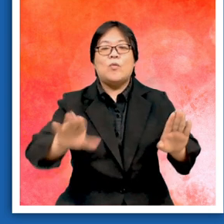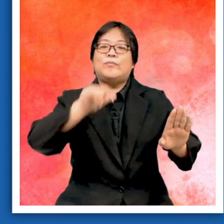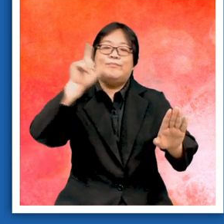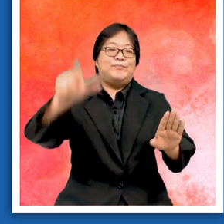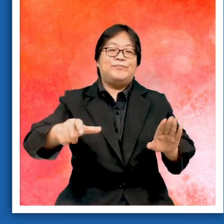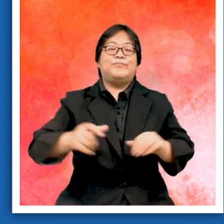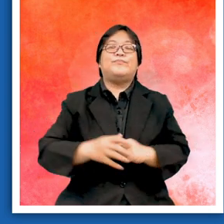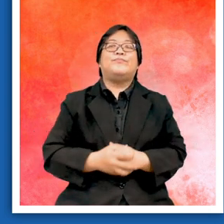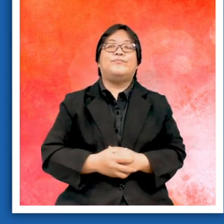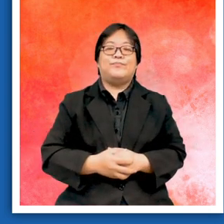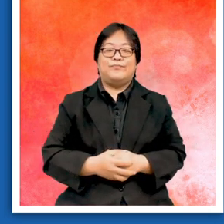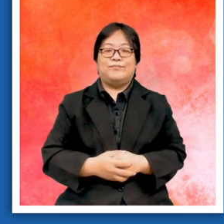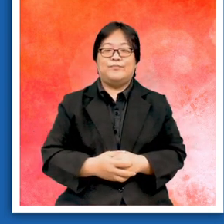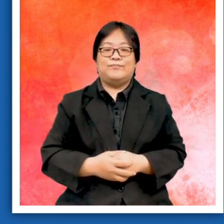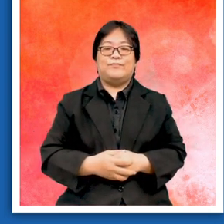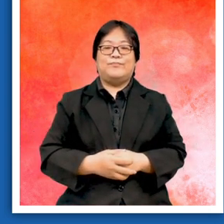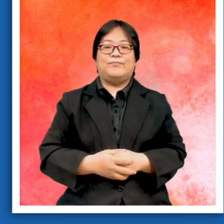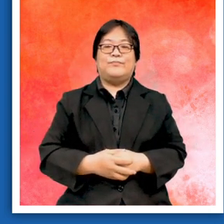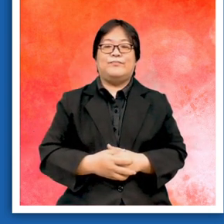right?